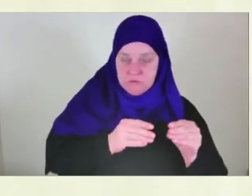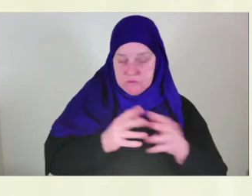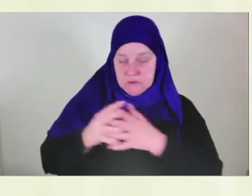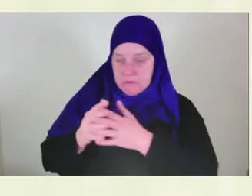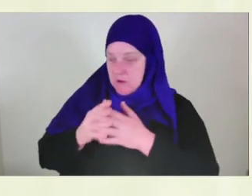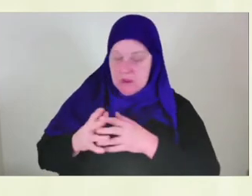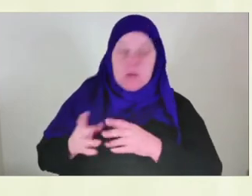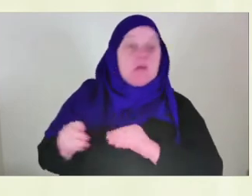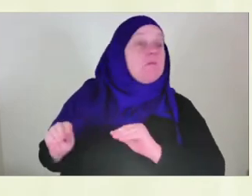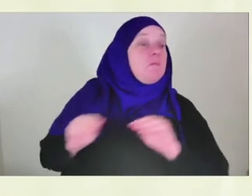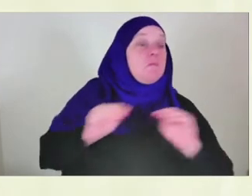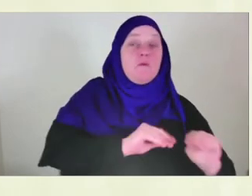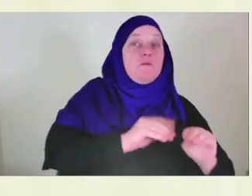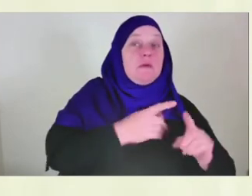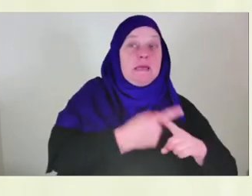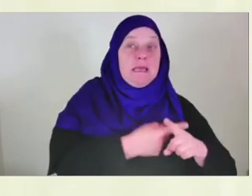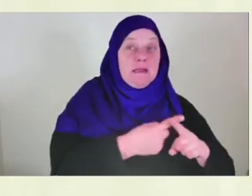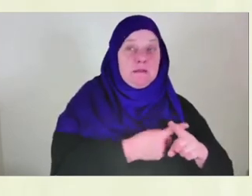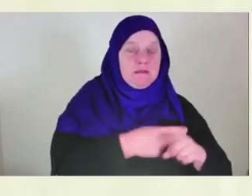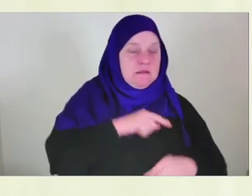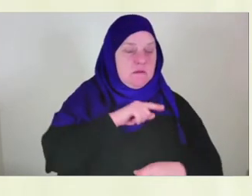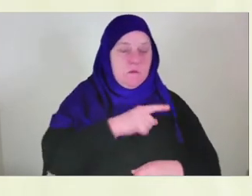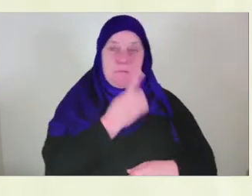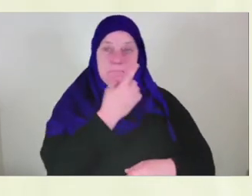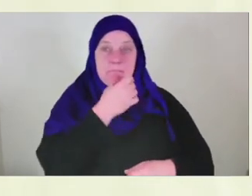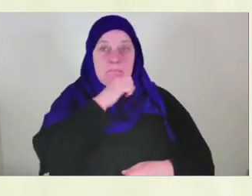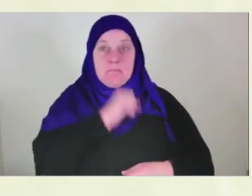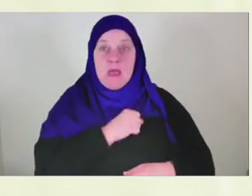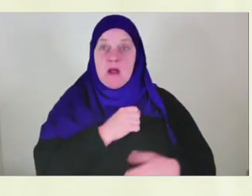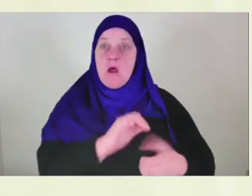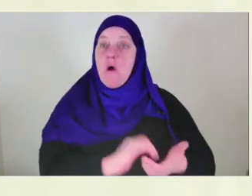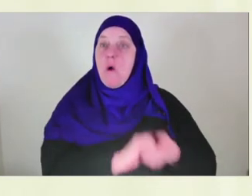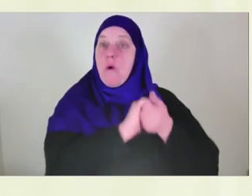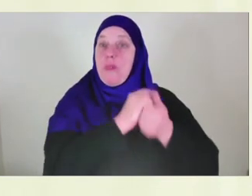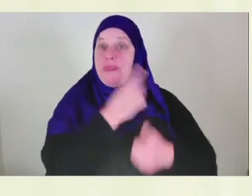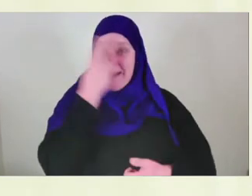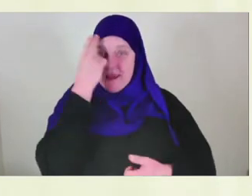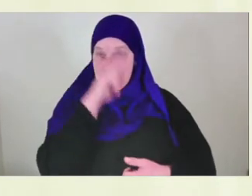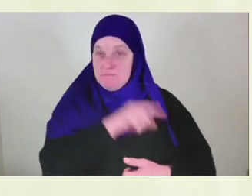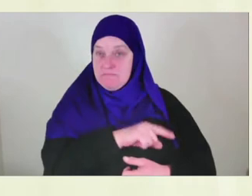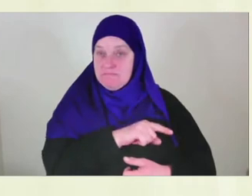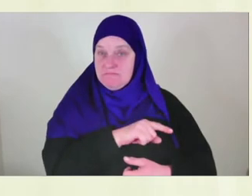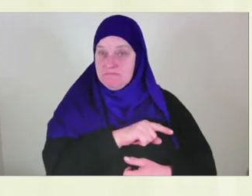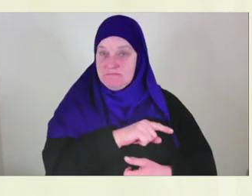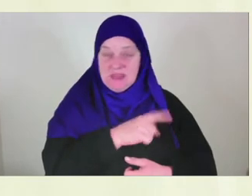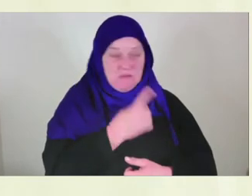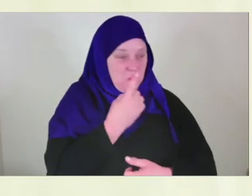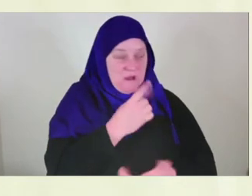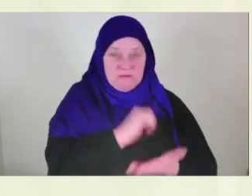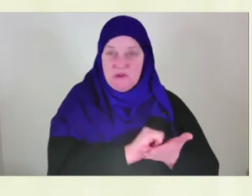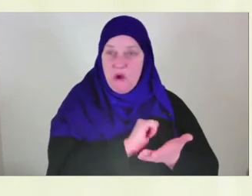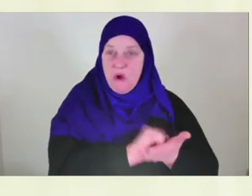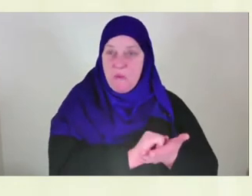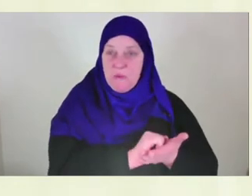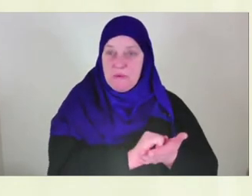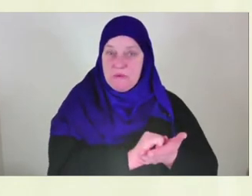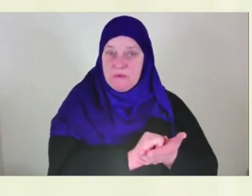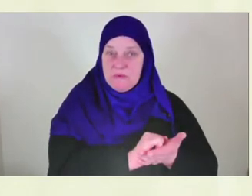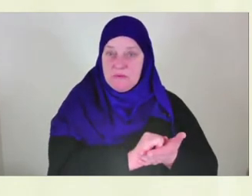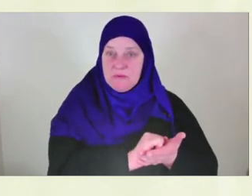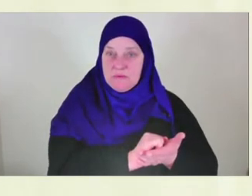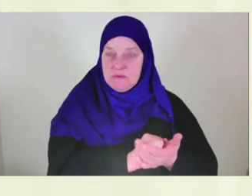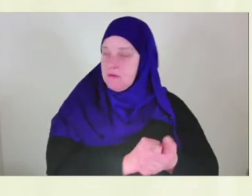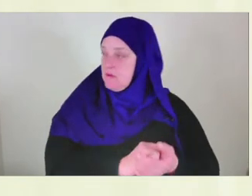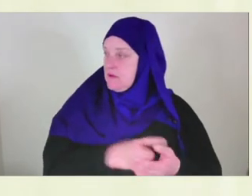talking about 30 years ago. $16 million. Like this guy had a burger shop. Yeah, that wouldn't be bought for 15 grand. He ended up with